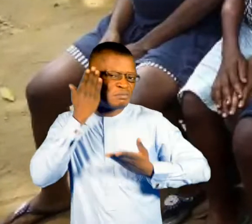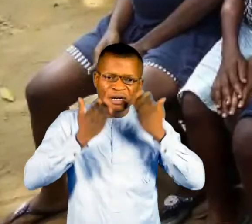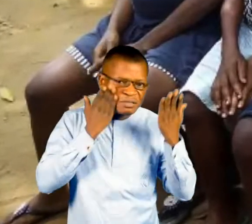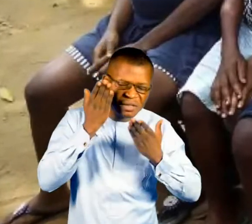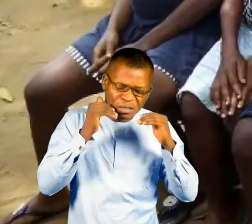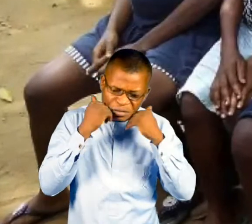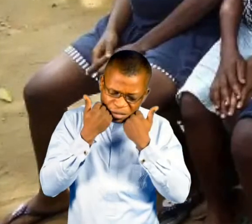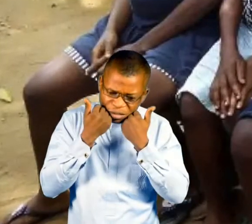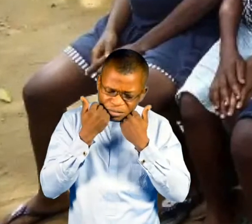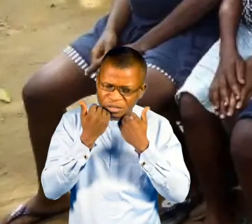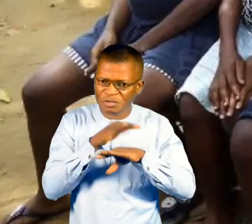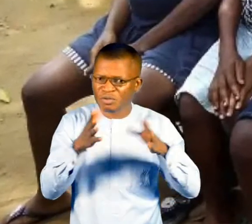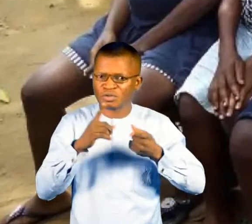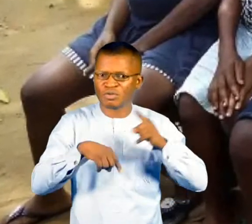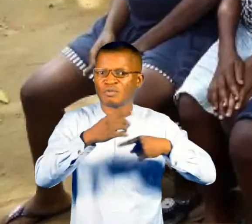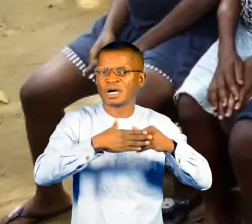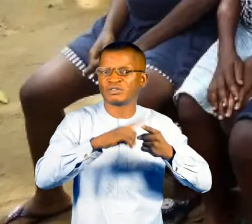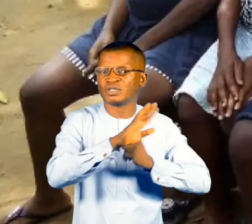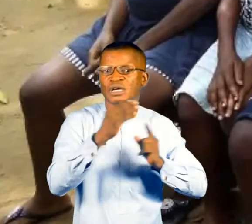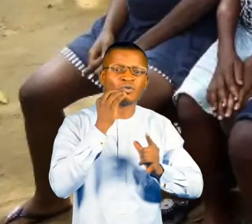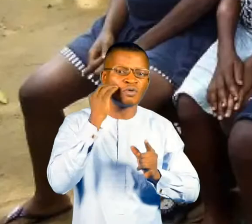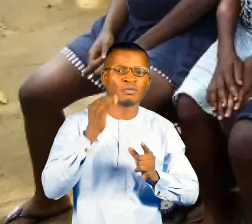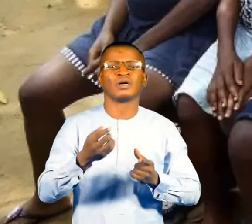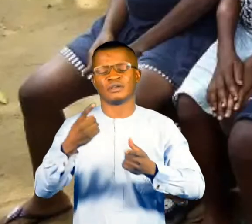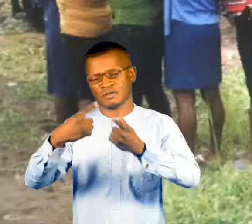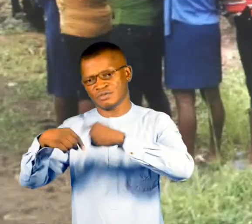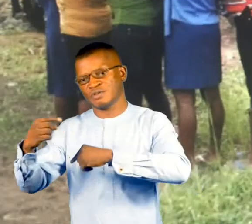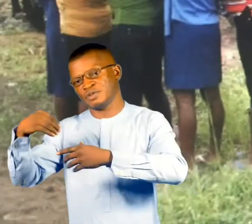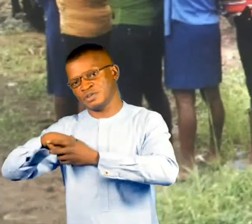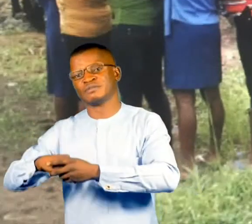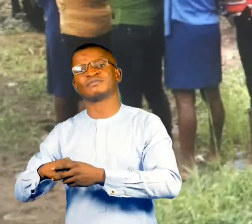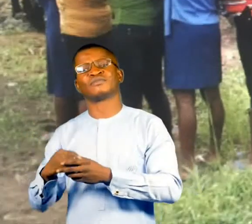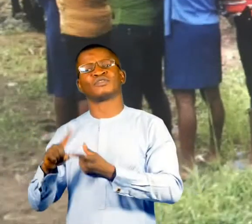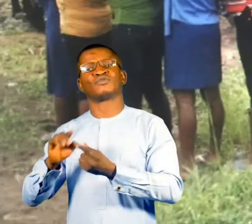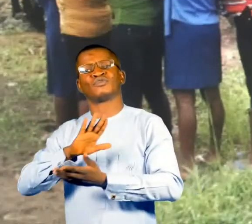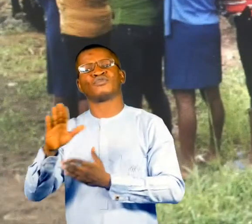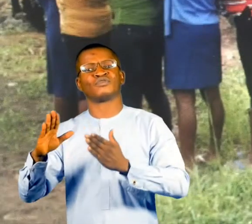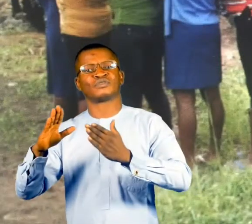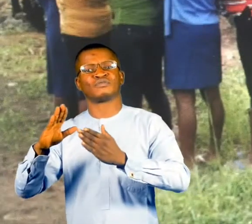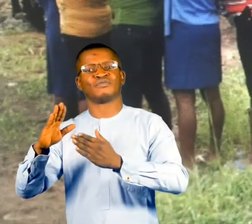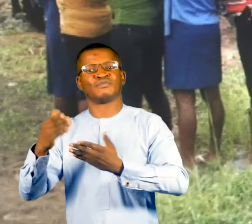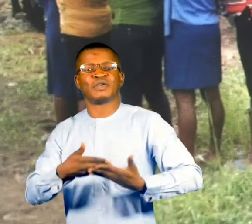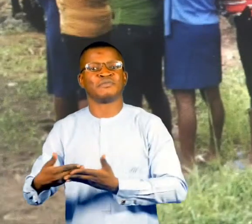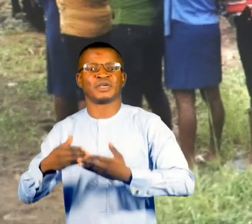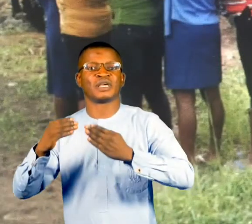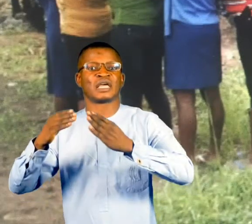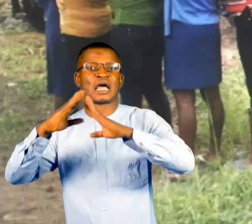back to their homes. Some of these people bring them into those places, take care of them